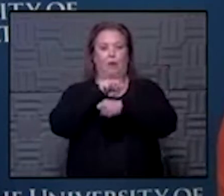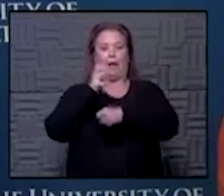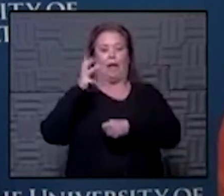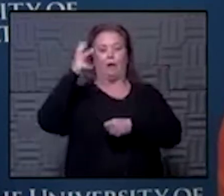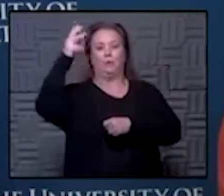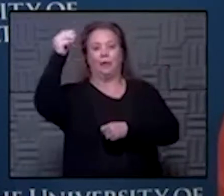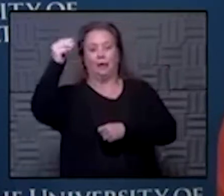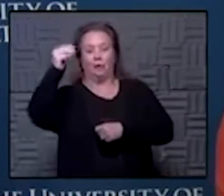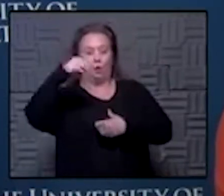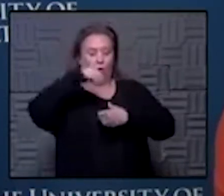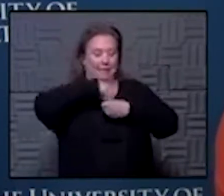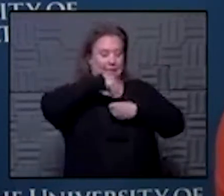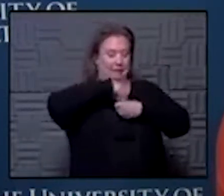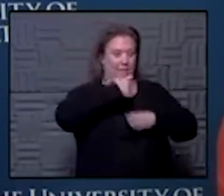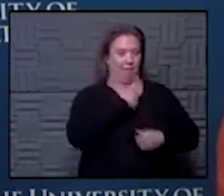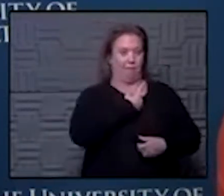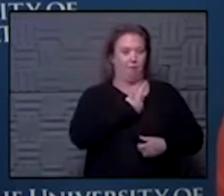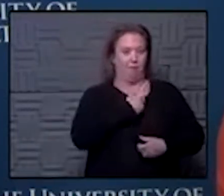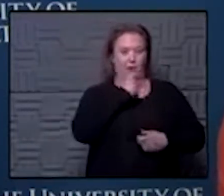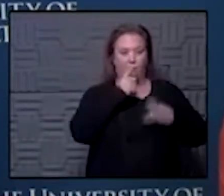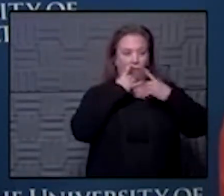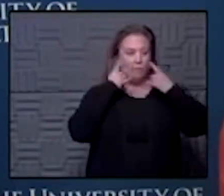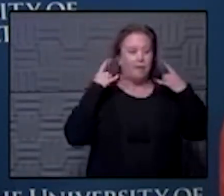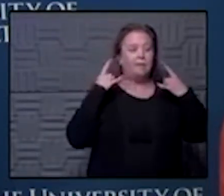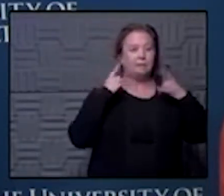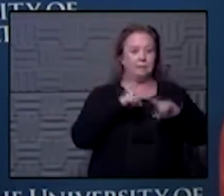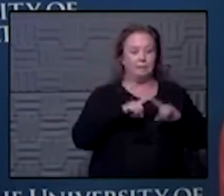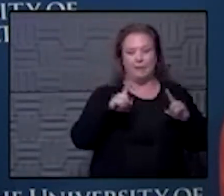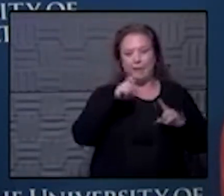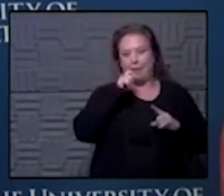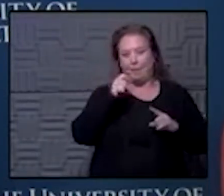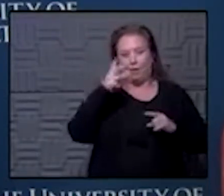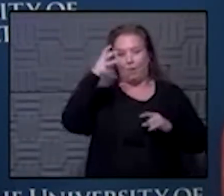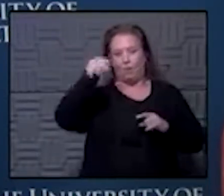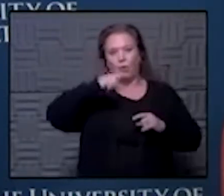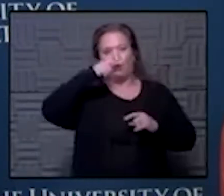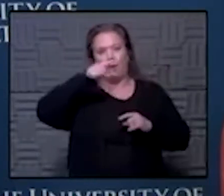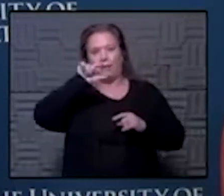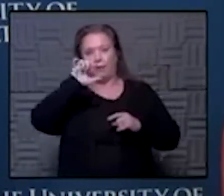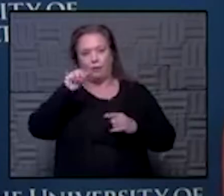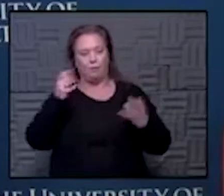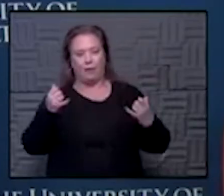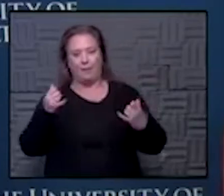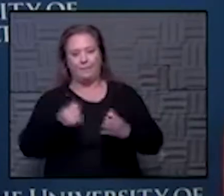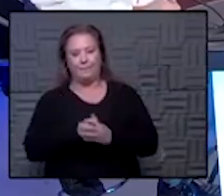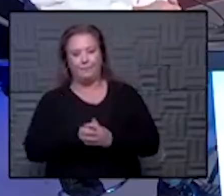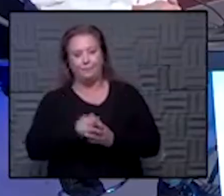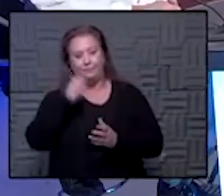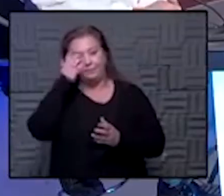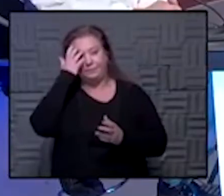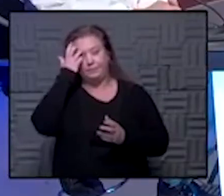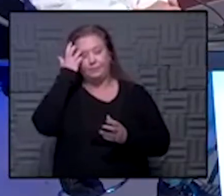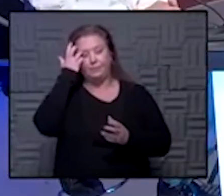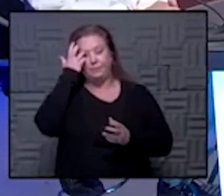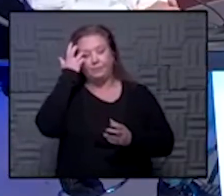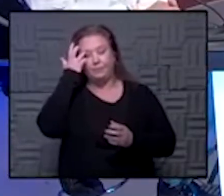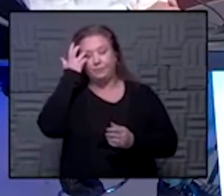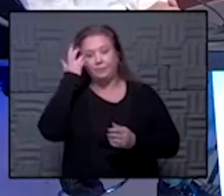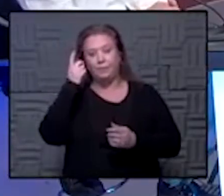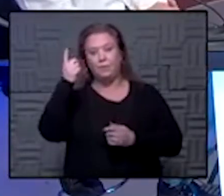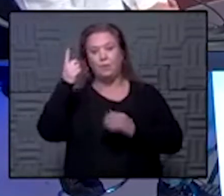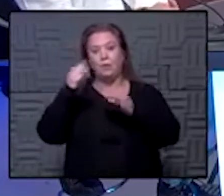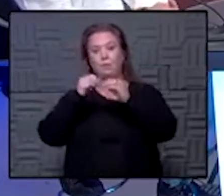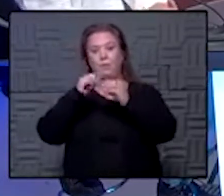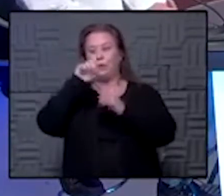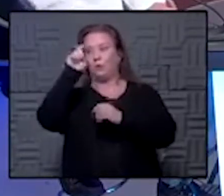or indoors by myself, I don't have a mask on, but I am not going to a public gym at this point. All right. One more